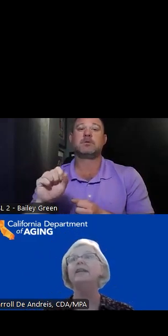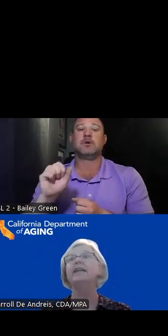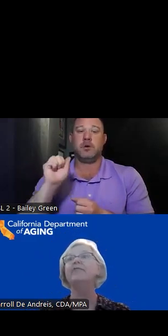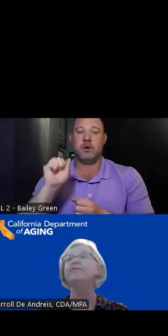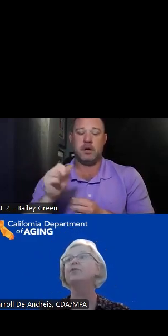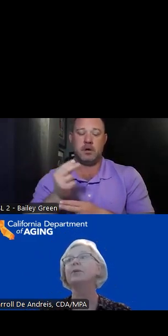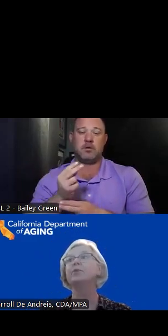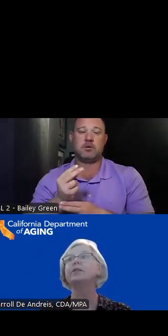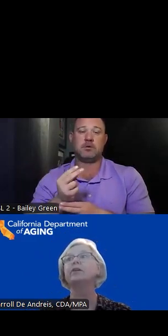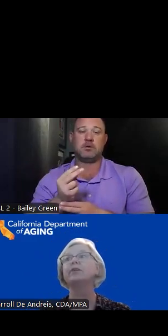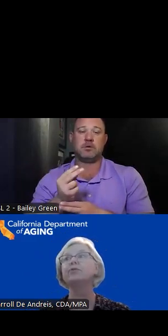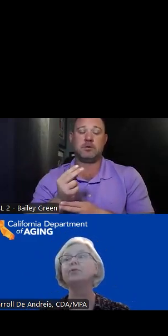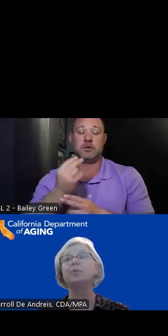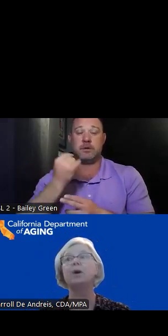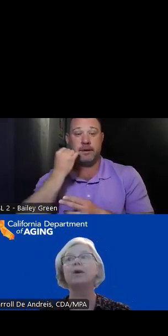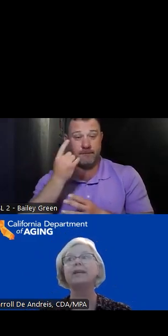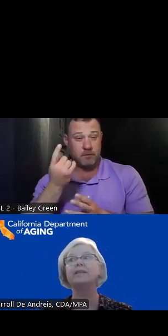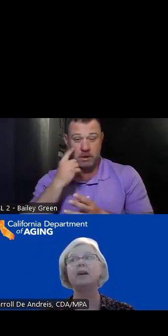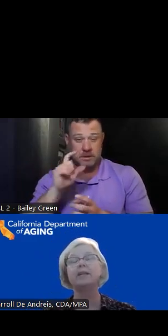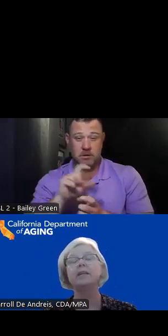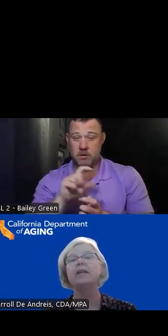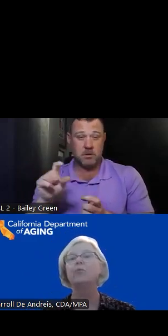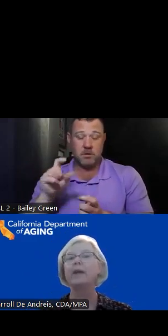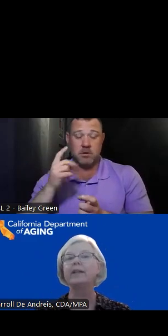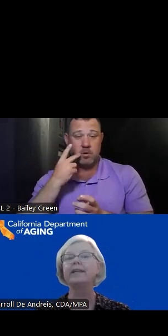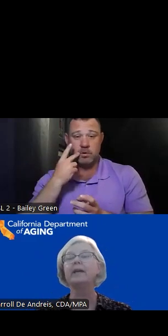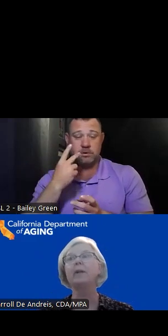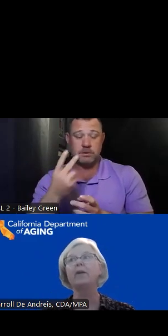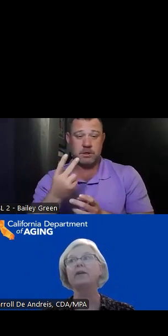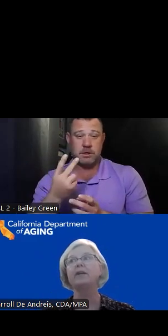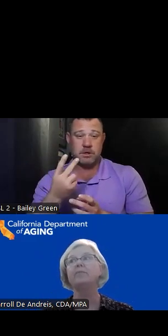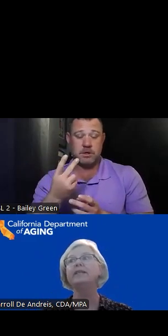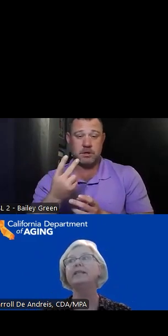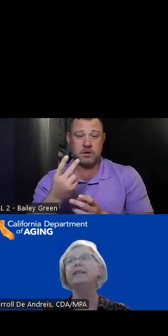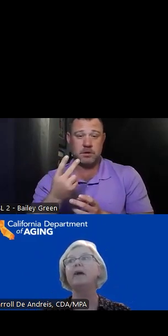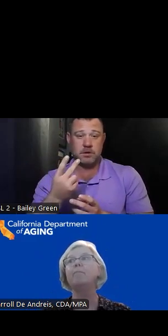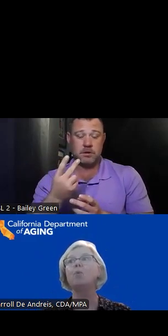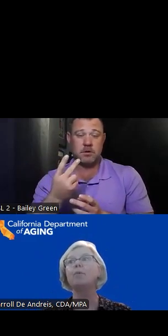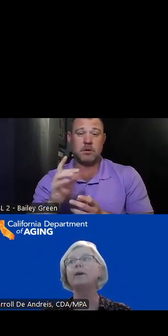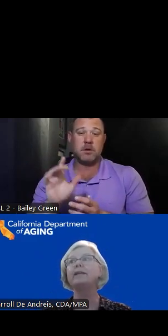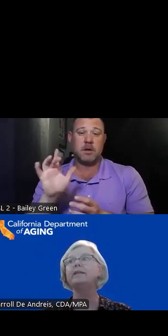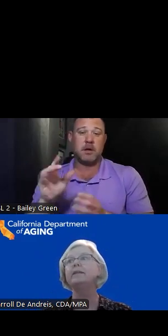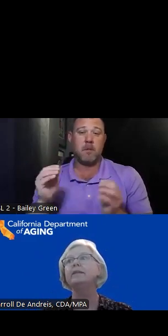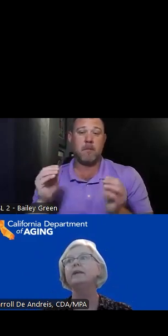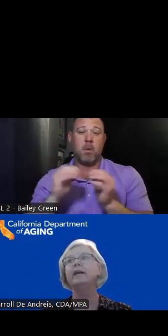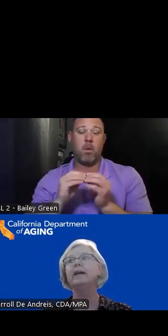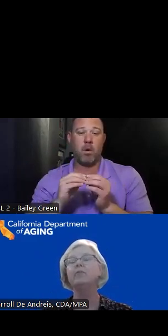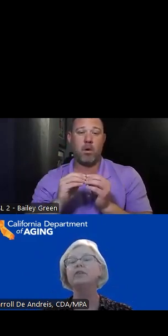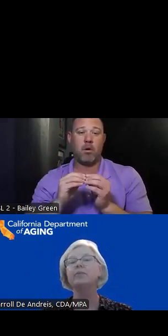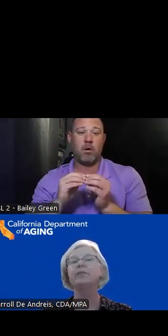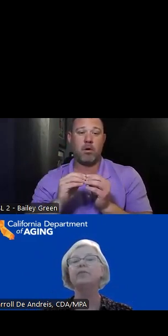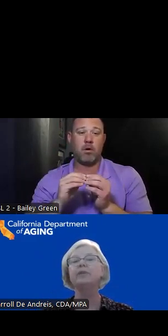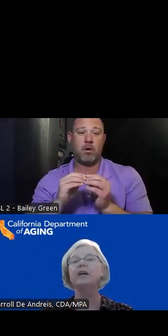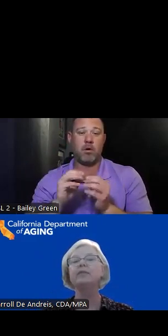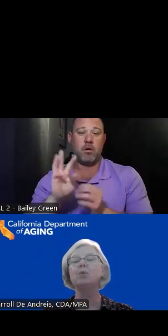yourself. If for some reason on your toolbar it is not readily apparent, please hit that more button.